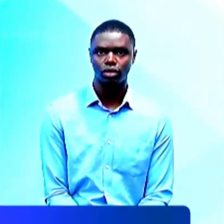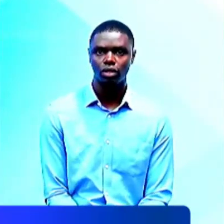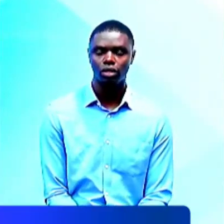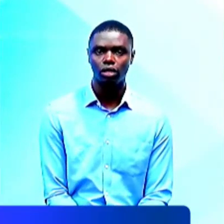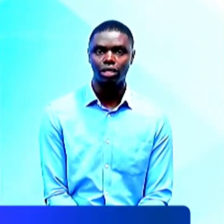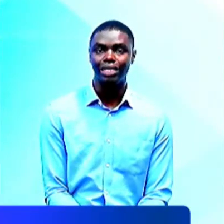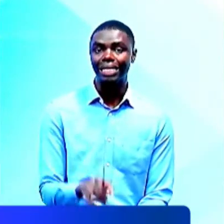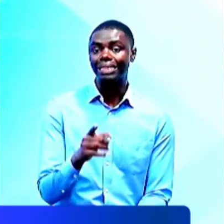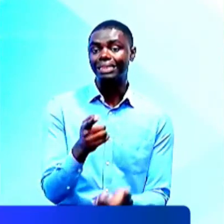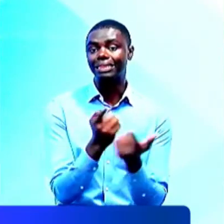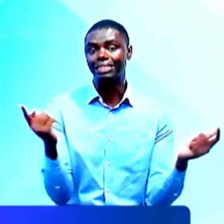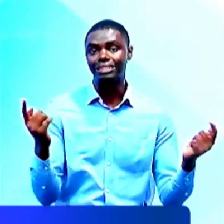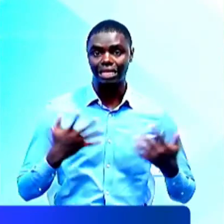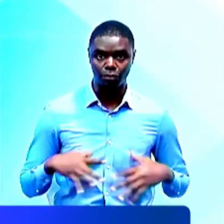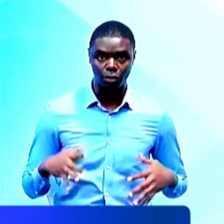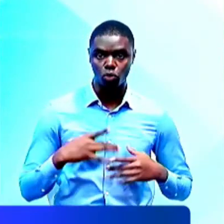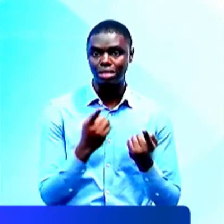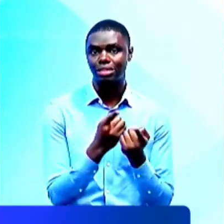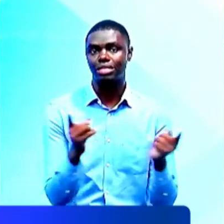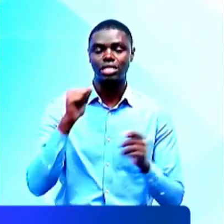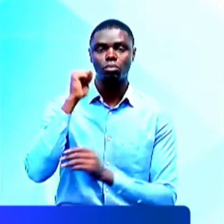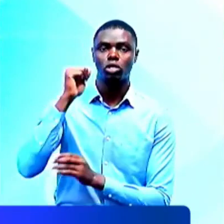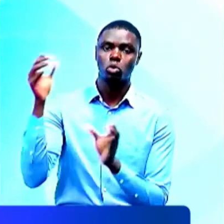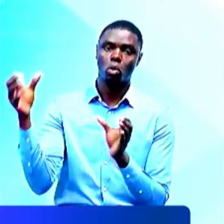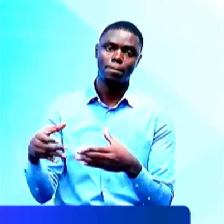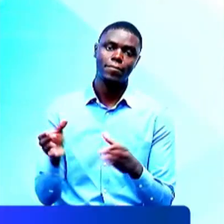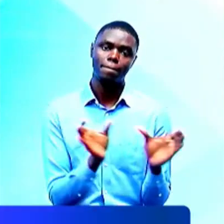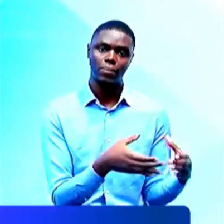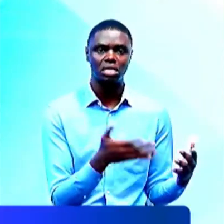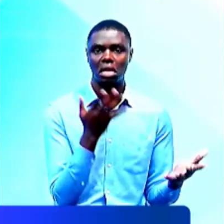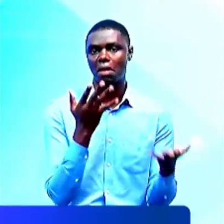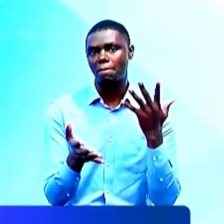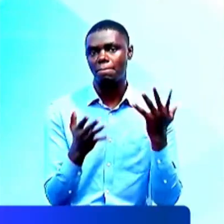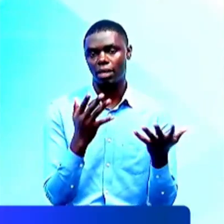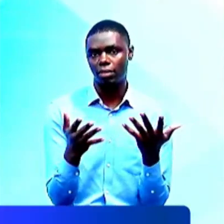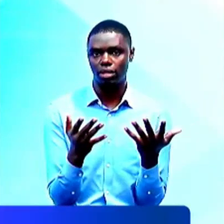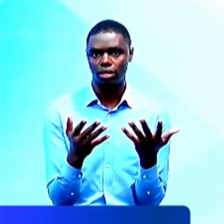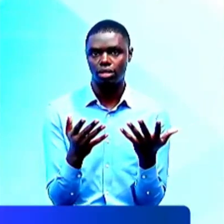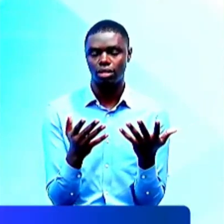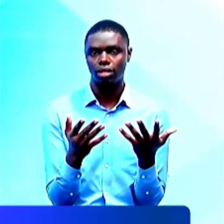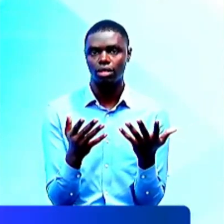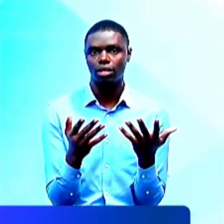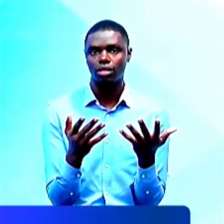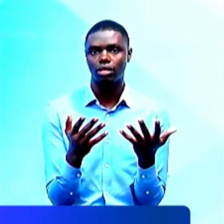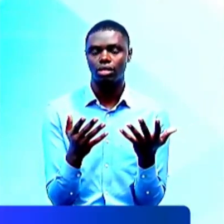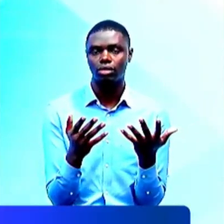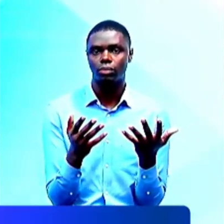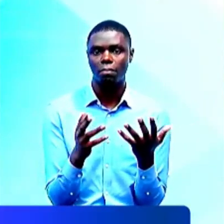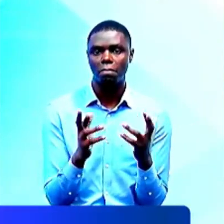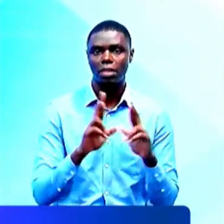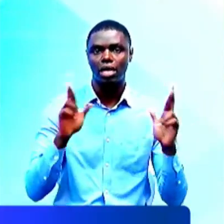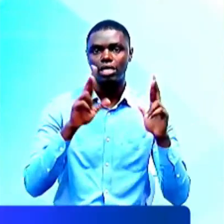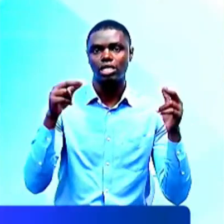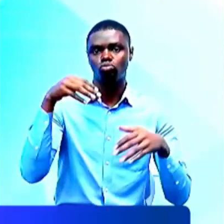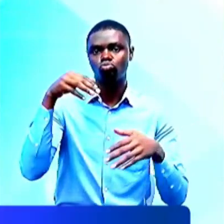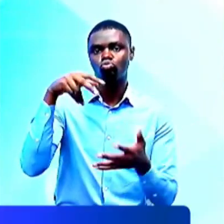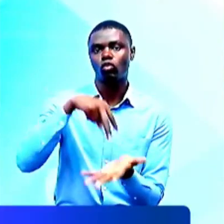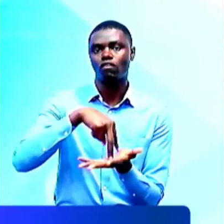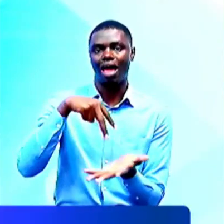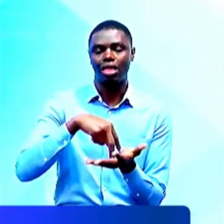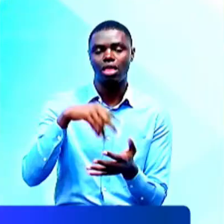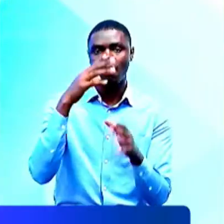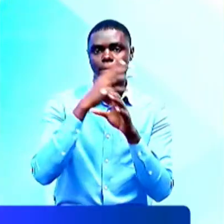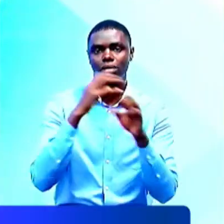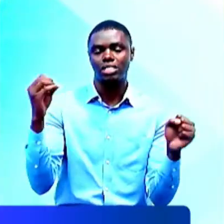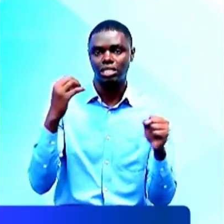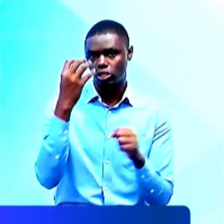These are the people, or these are the political parties that are probably set to contend President William